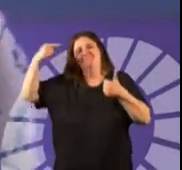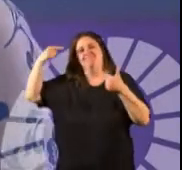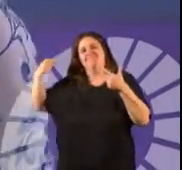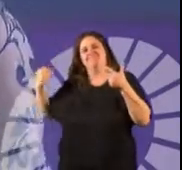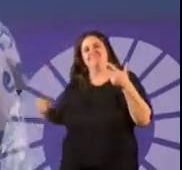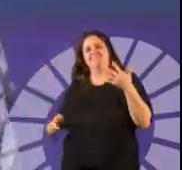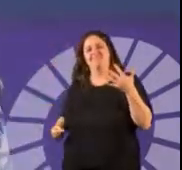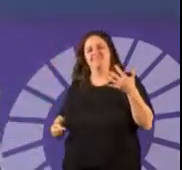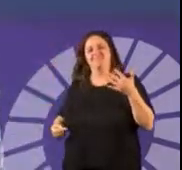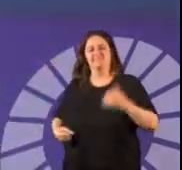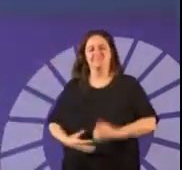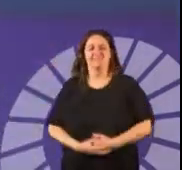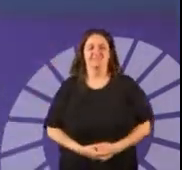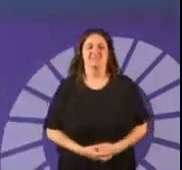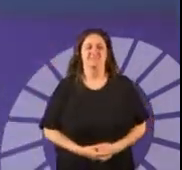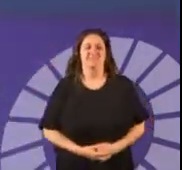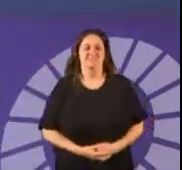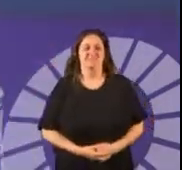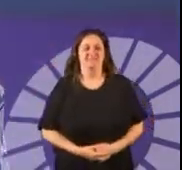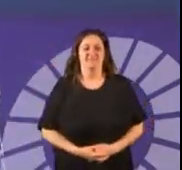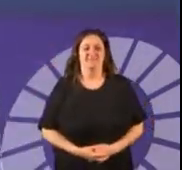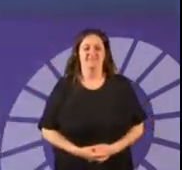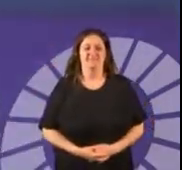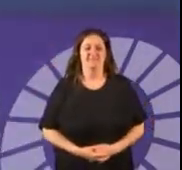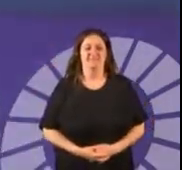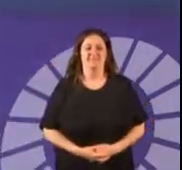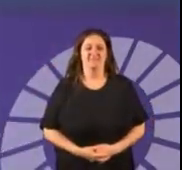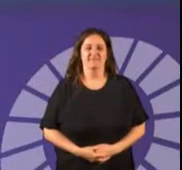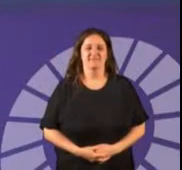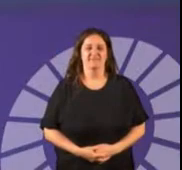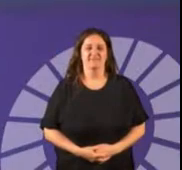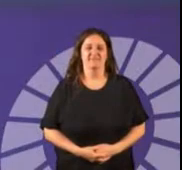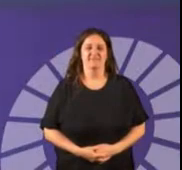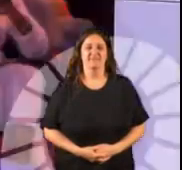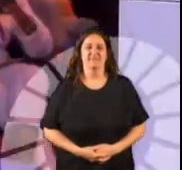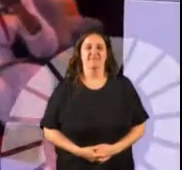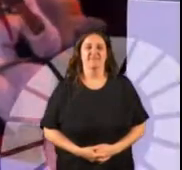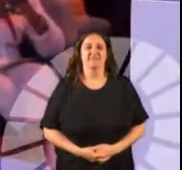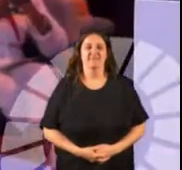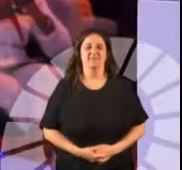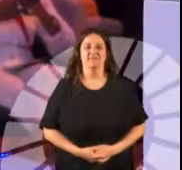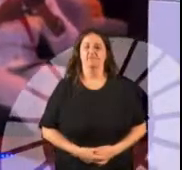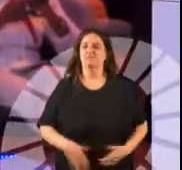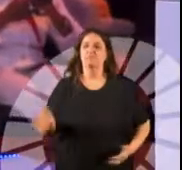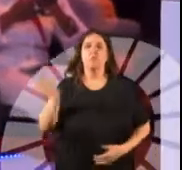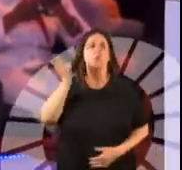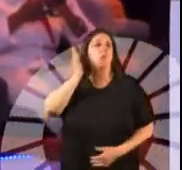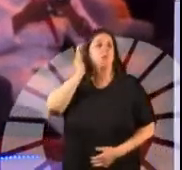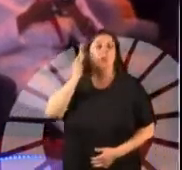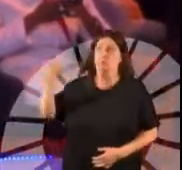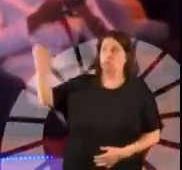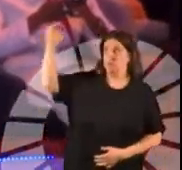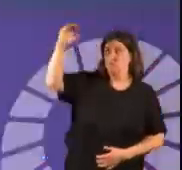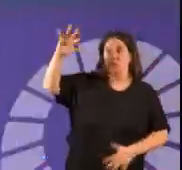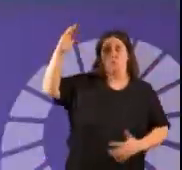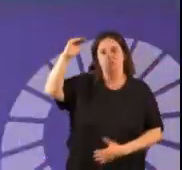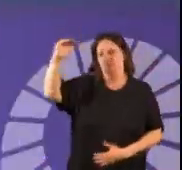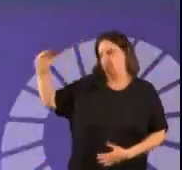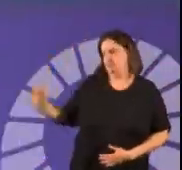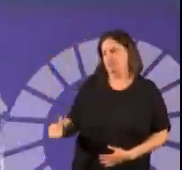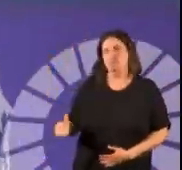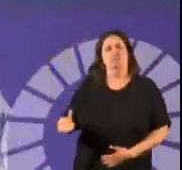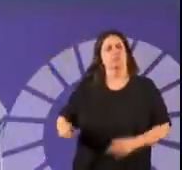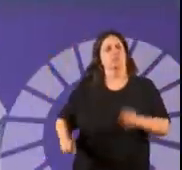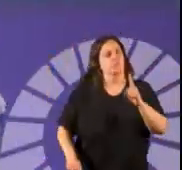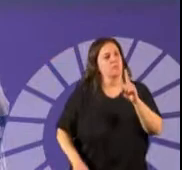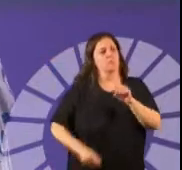adolescents to be considered in decision making. But I'm pretty sure you know that when I talk about being considered in decision making, I'm